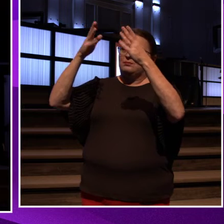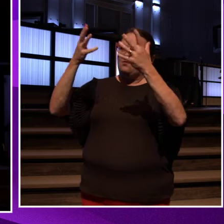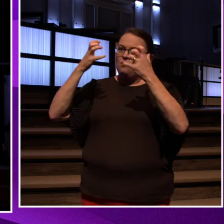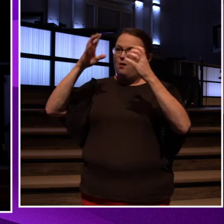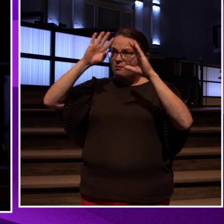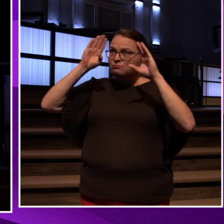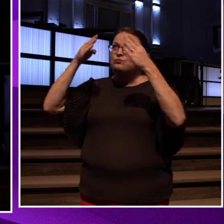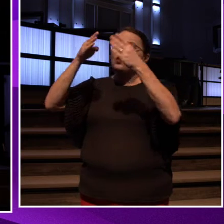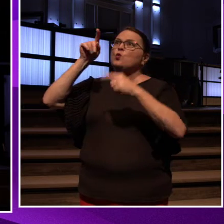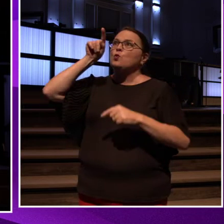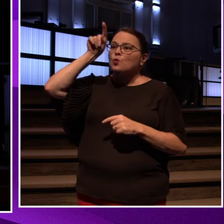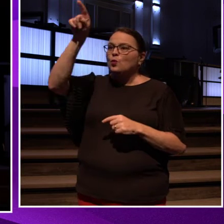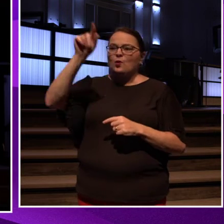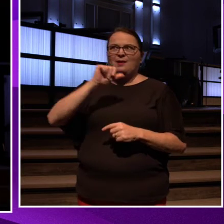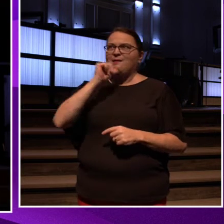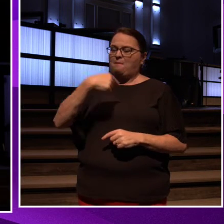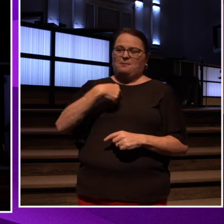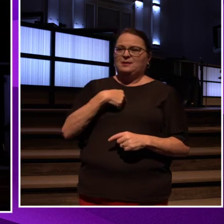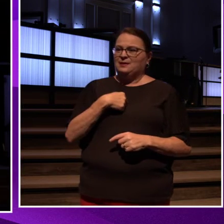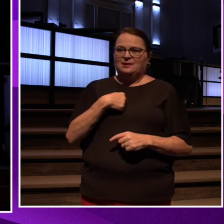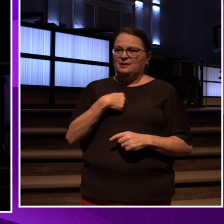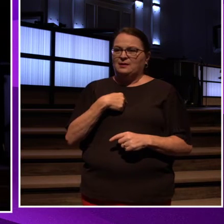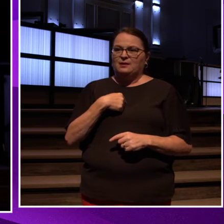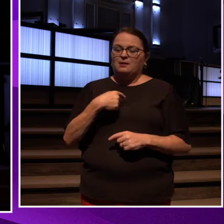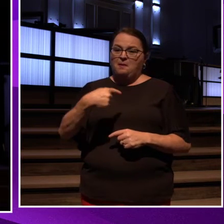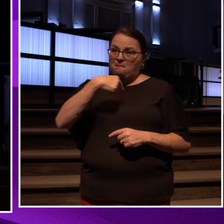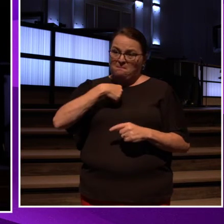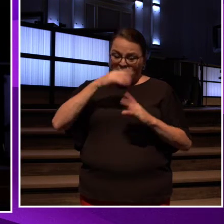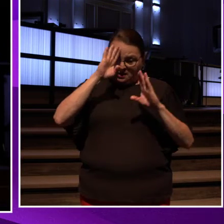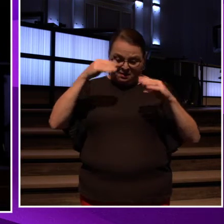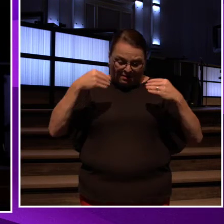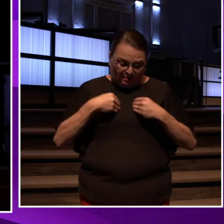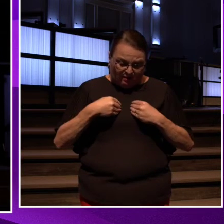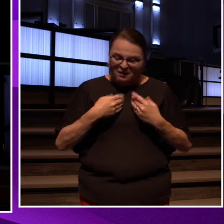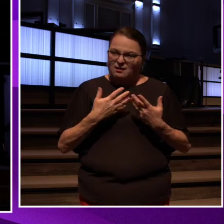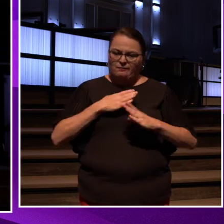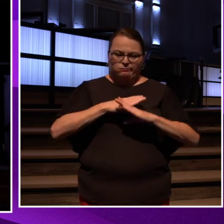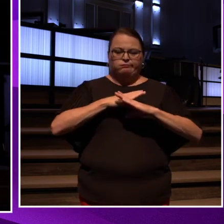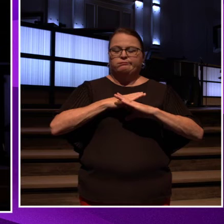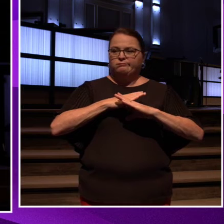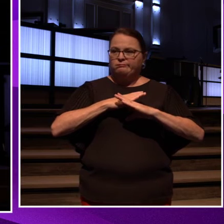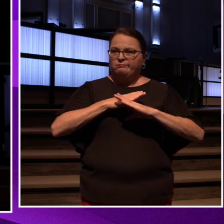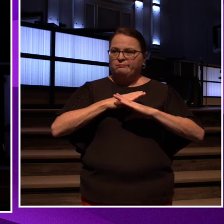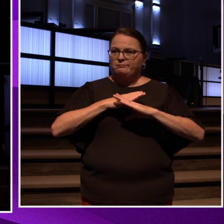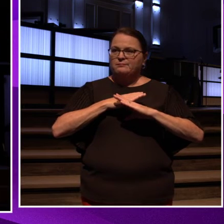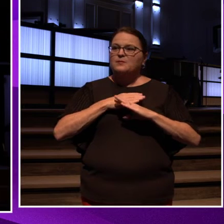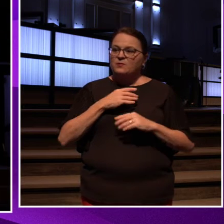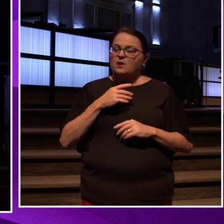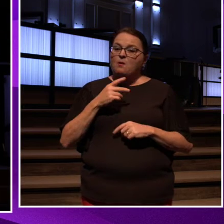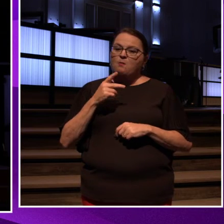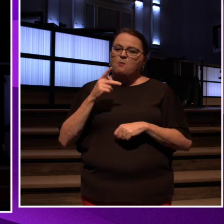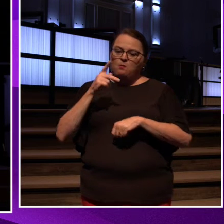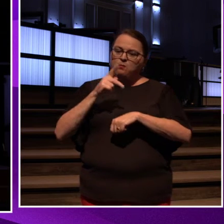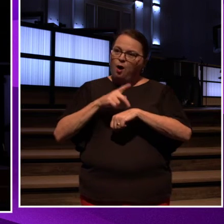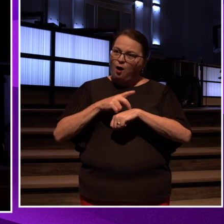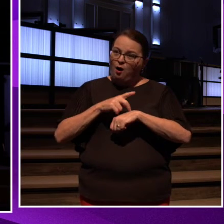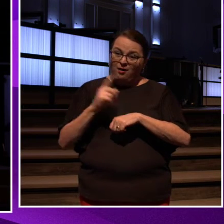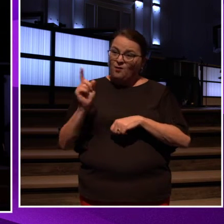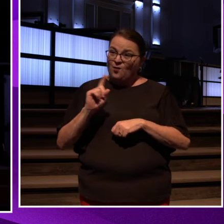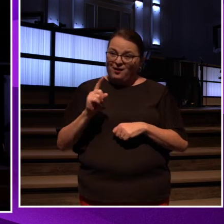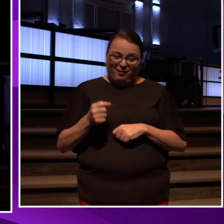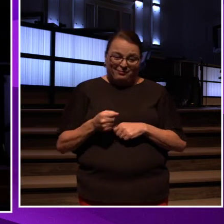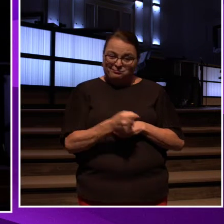God, not me-centered. Me-centered gets me nowhere." Paul was sitting here in a prison